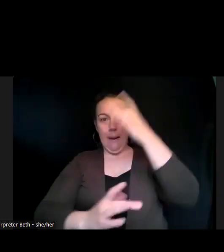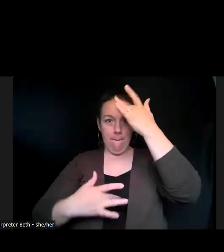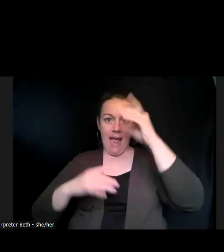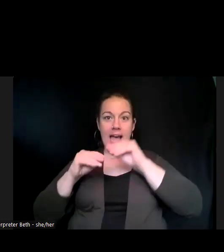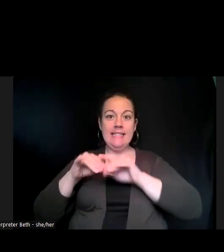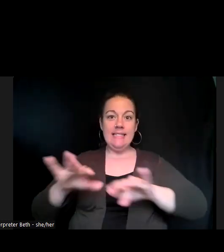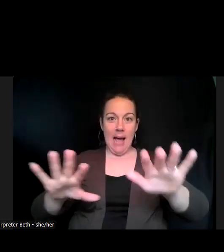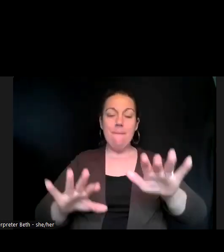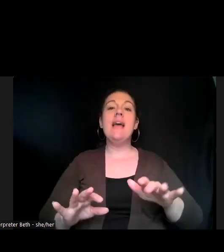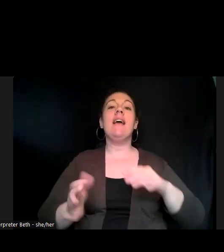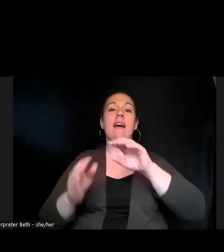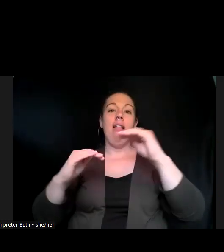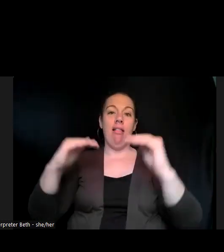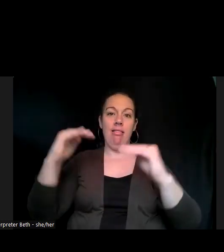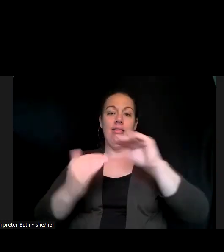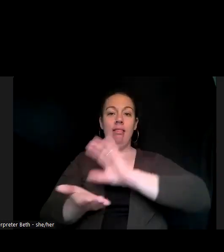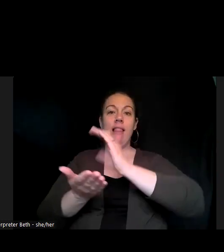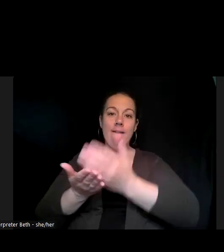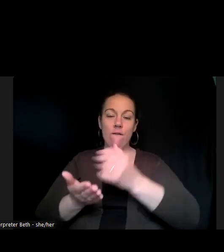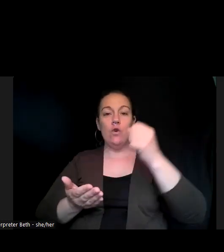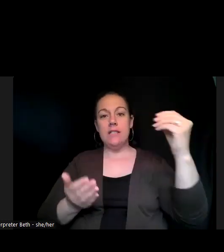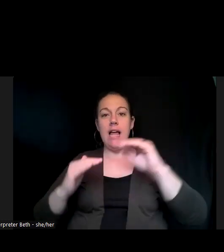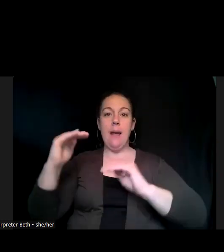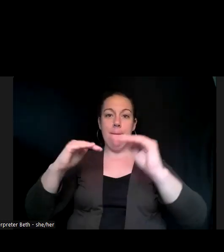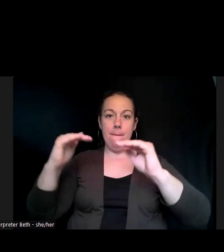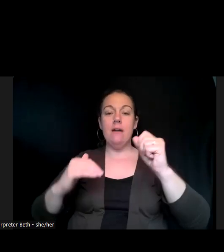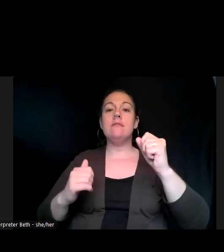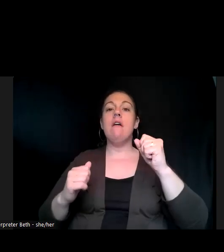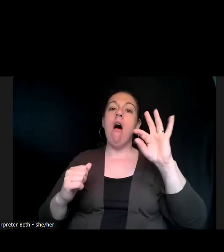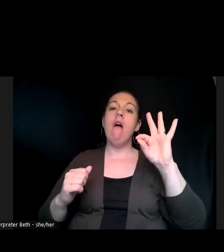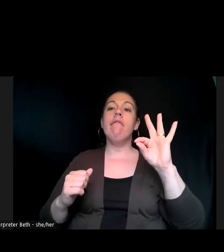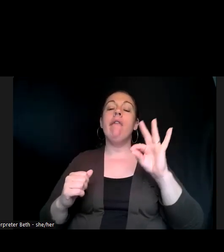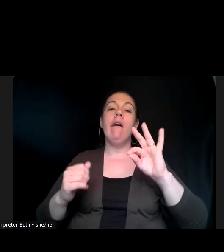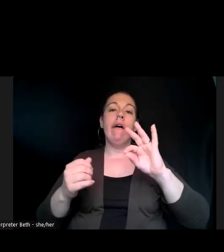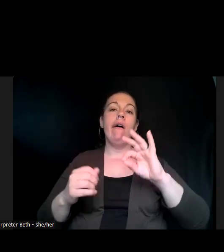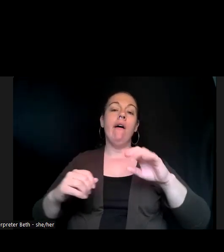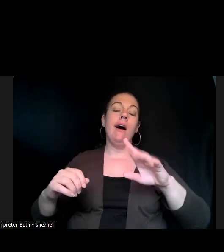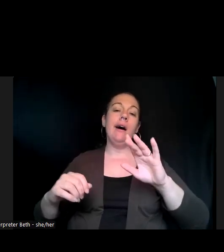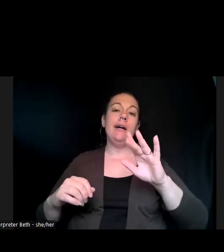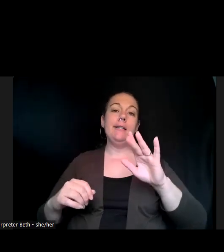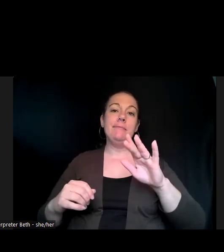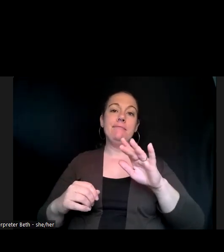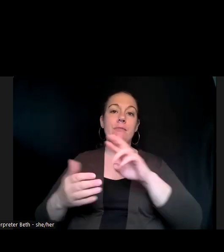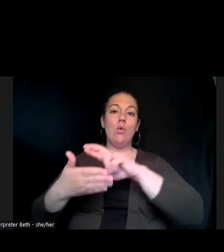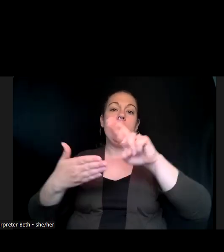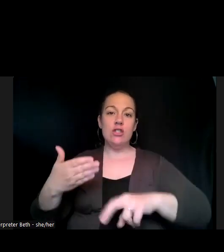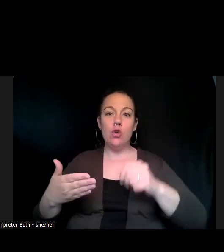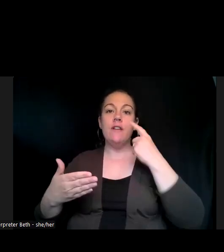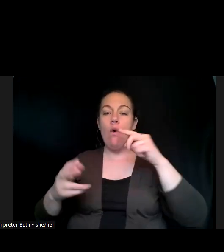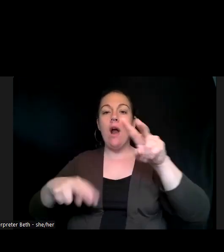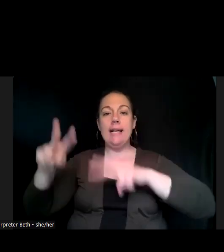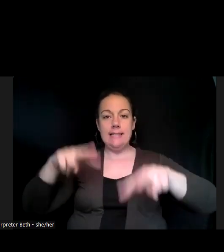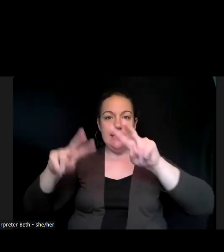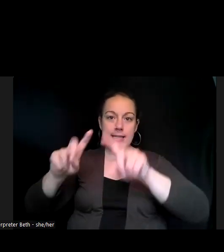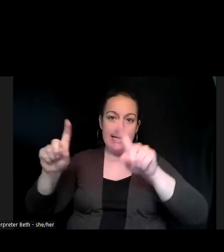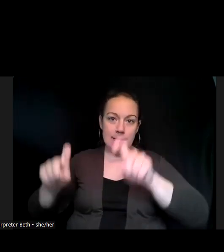the release of results in fall, which we're looking forward to, this will be the first release of assessment results where every school